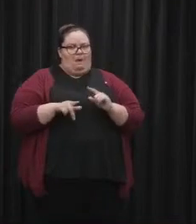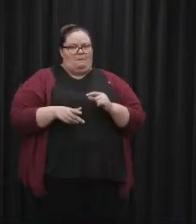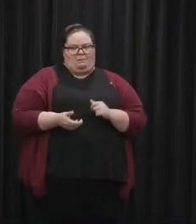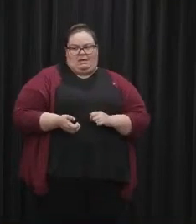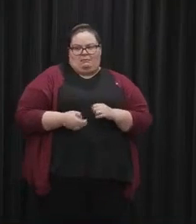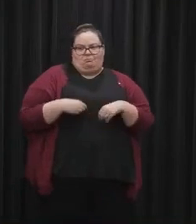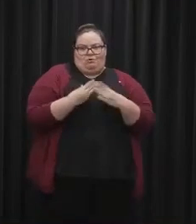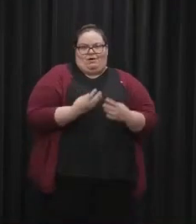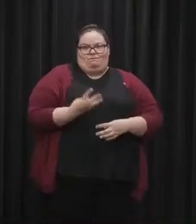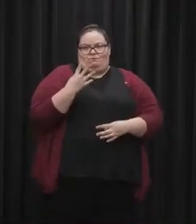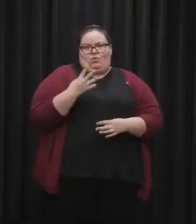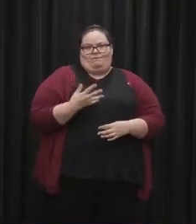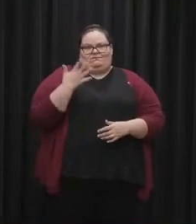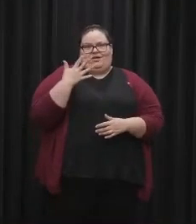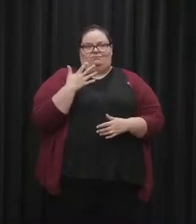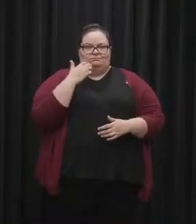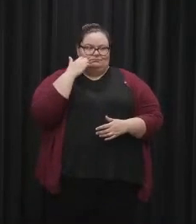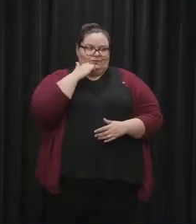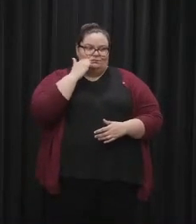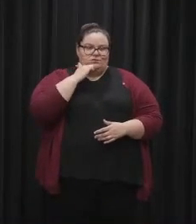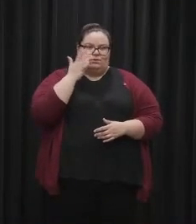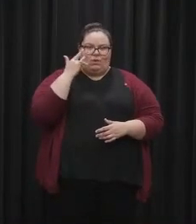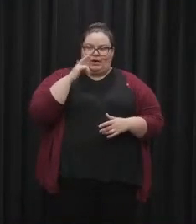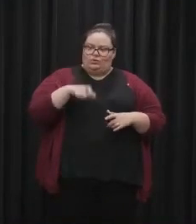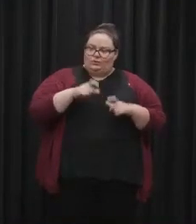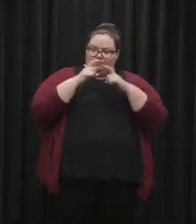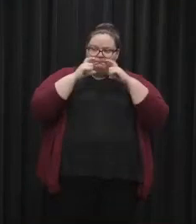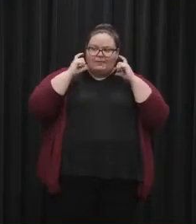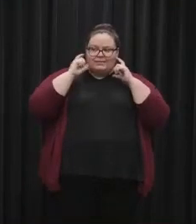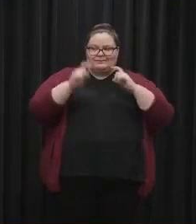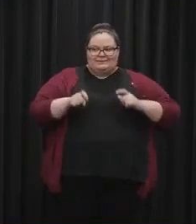throughout the day for the next couple of weeks. You do not want to be without your mask.